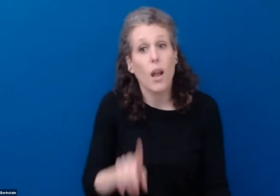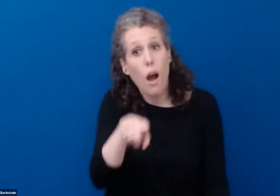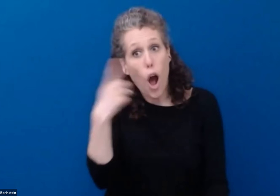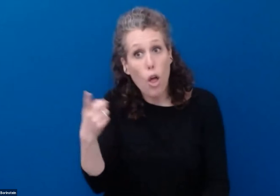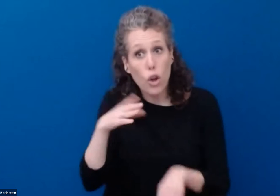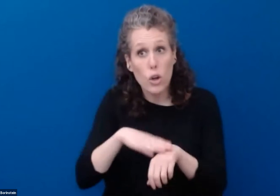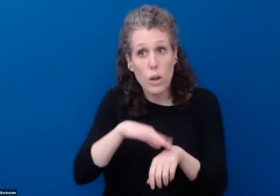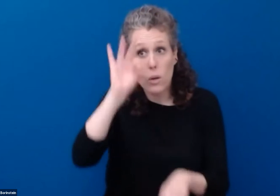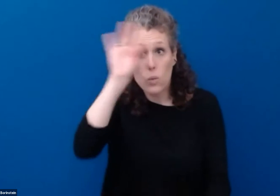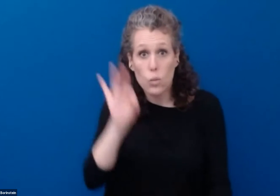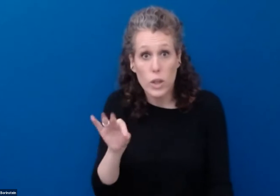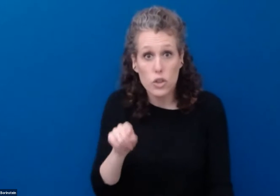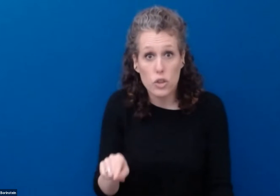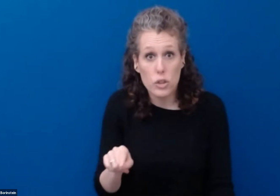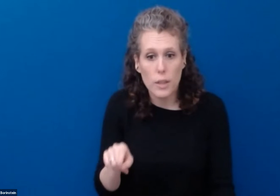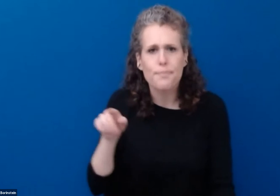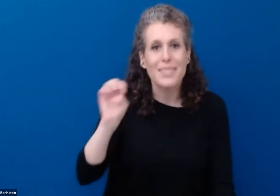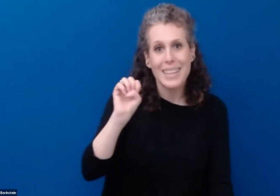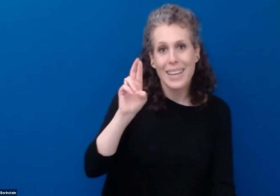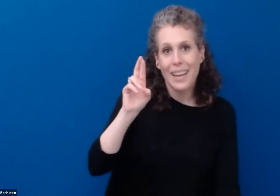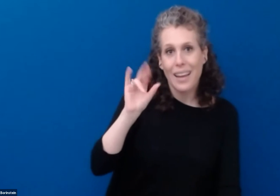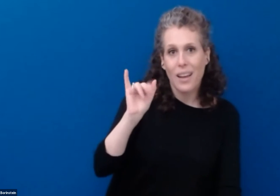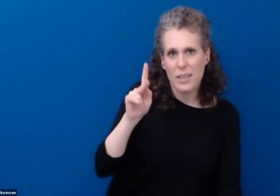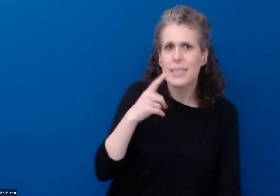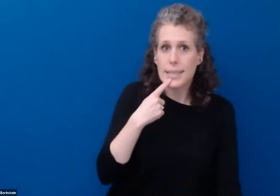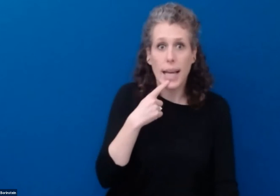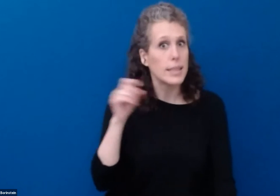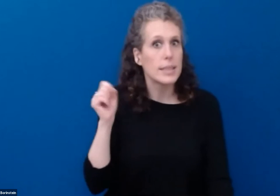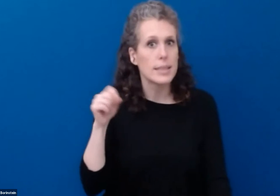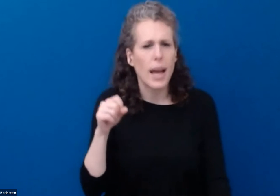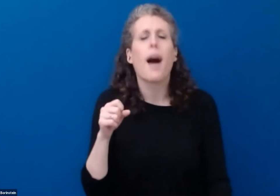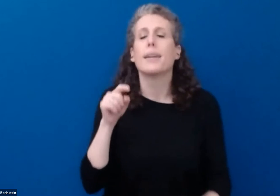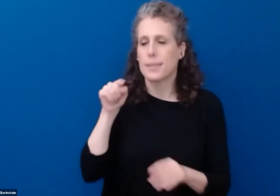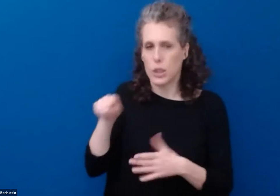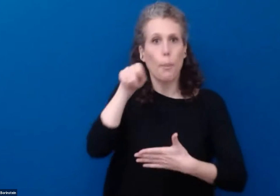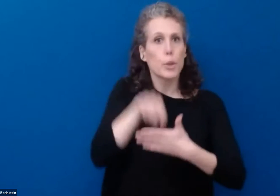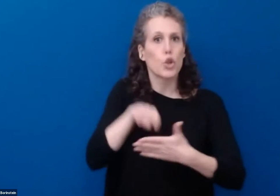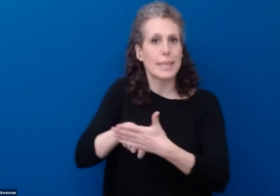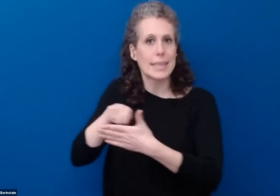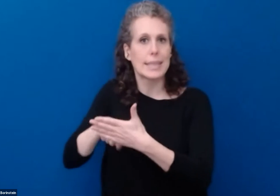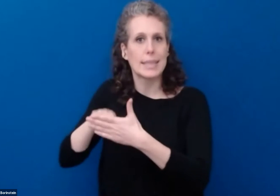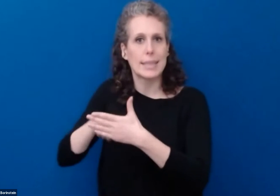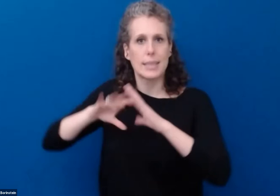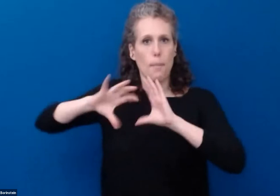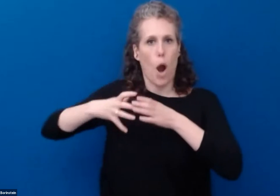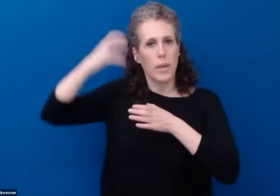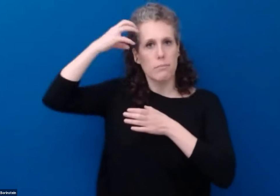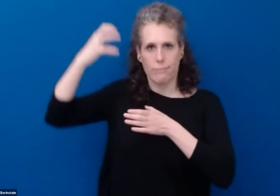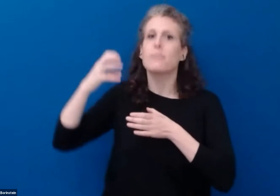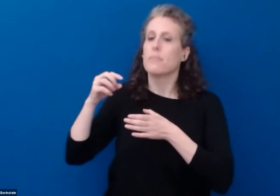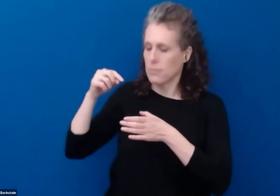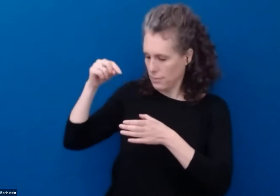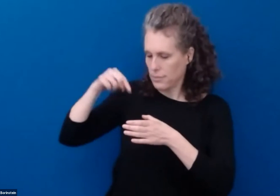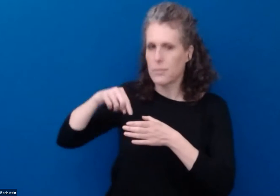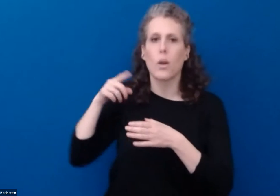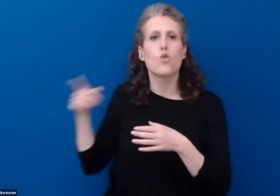who just commented in the chat that, yes, we definitely should look at the procurements and the procurers. It is important to know what you ask